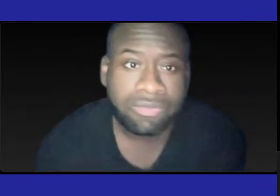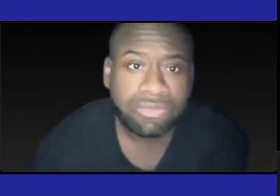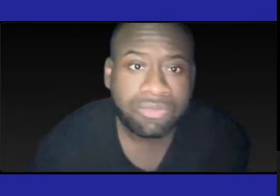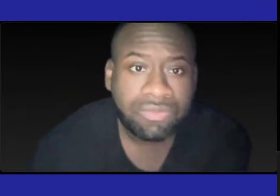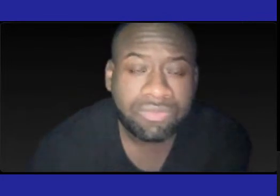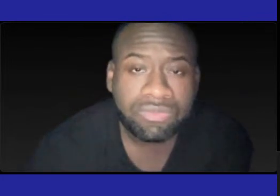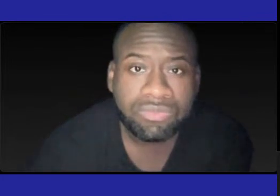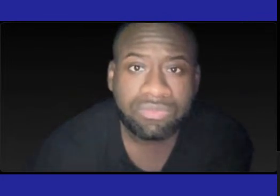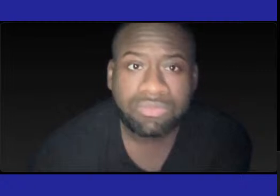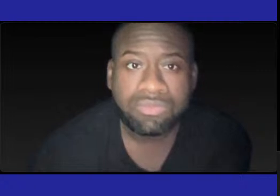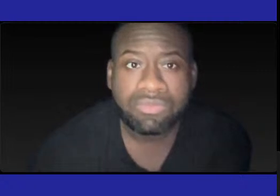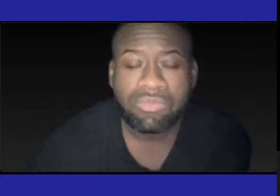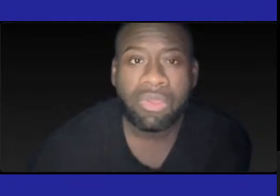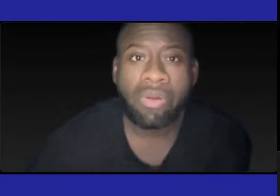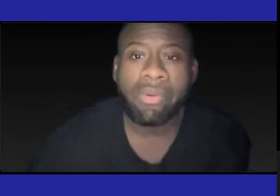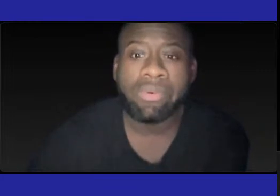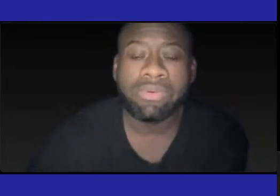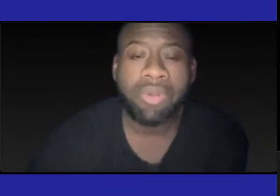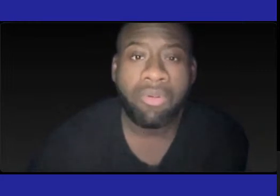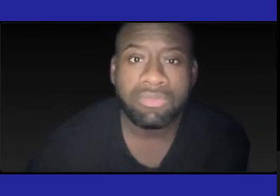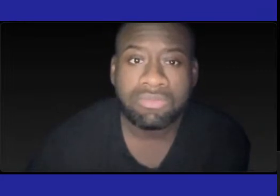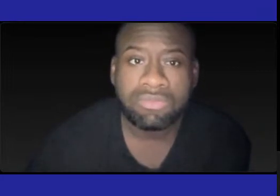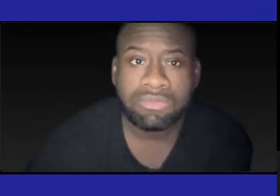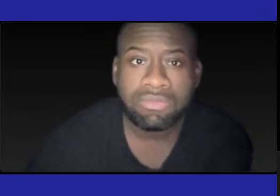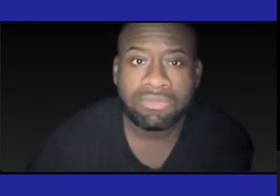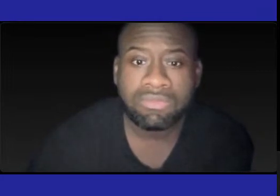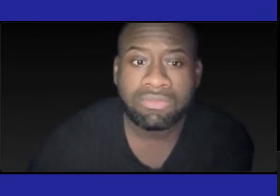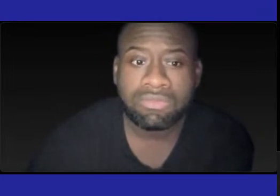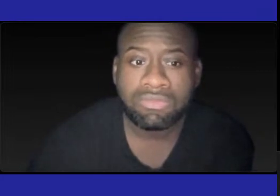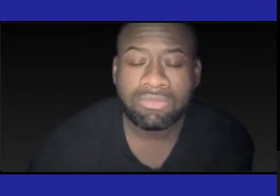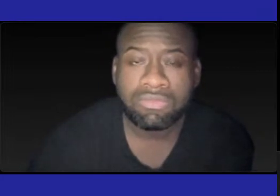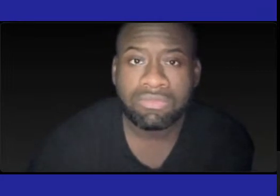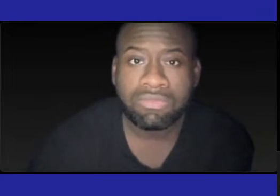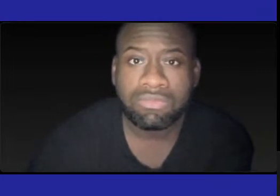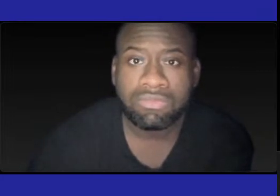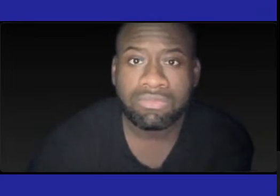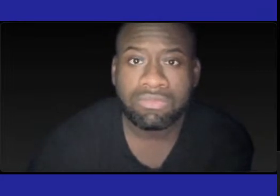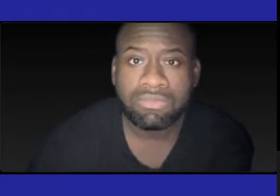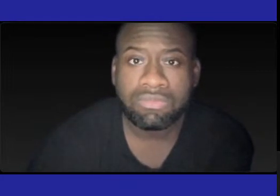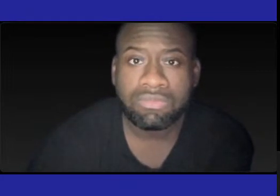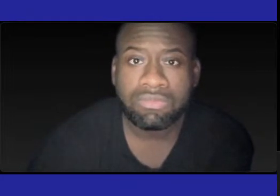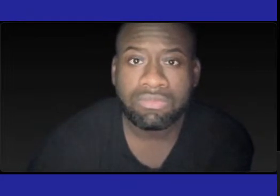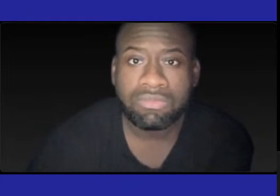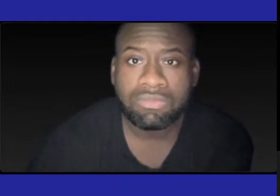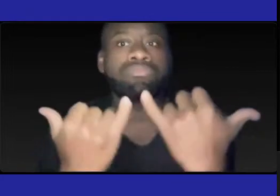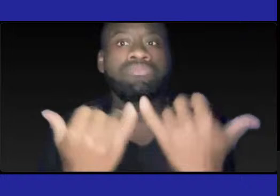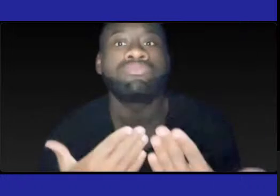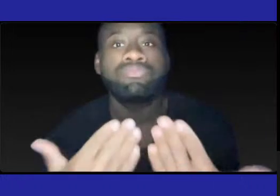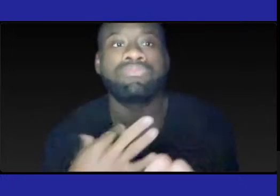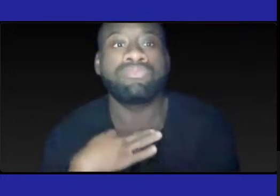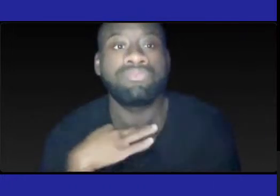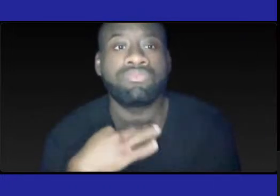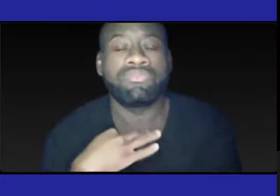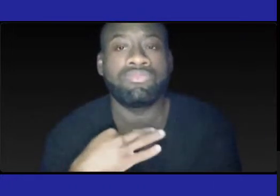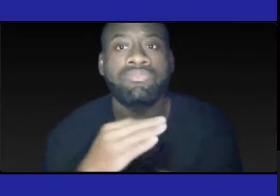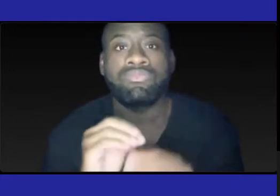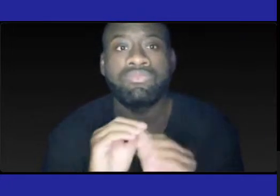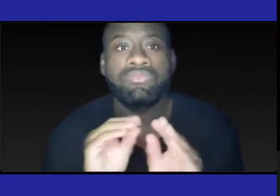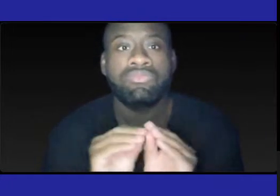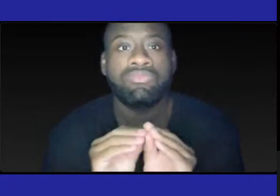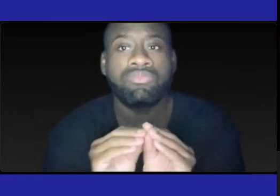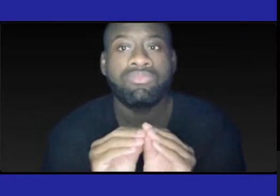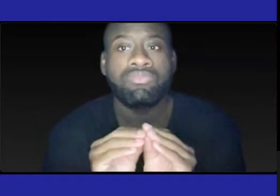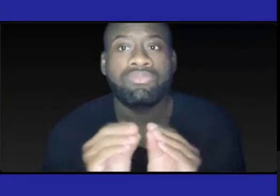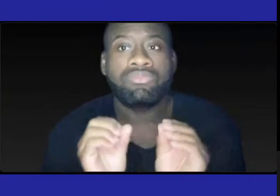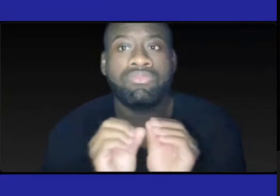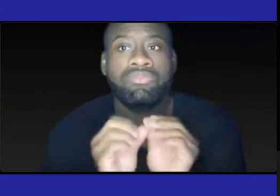Okay, so let's take for a vote approving these applications for verification. So all in favor, please say yes.